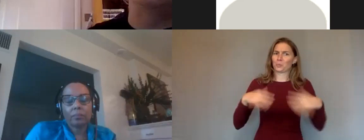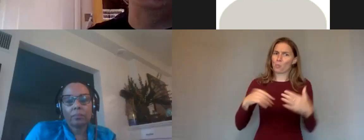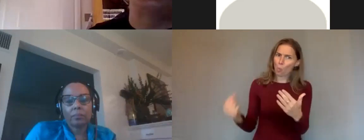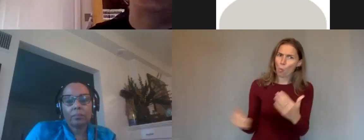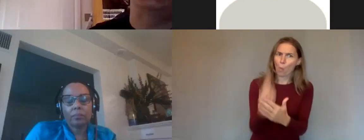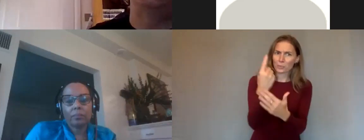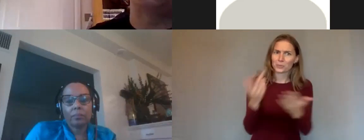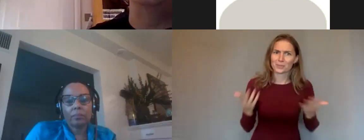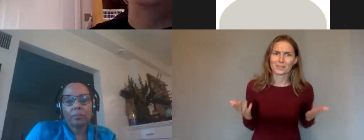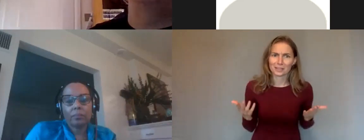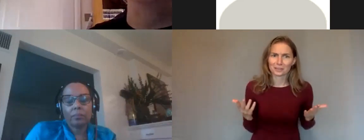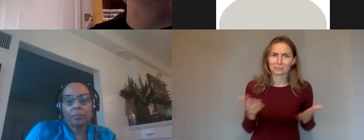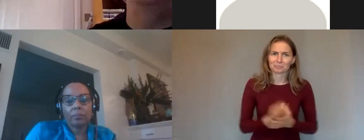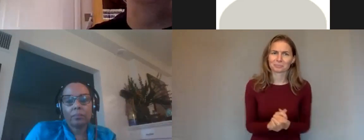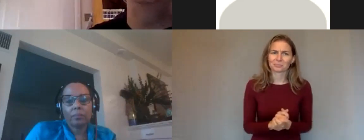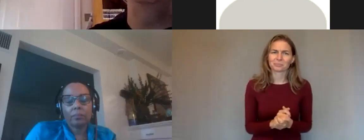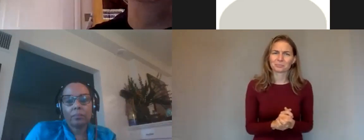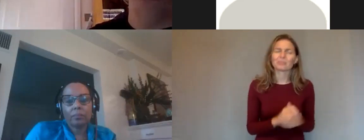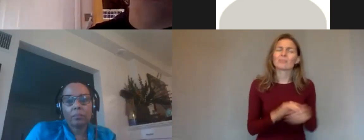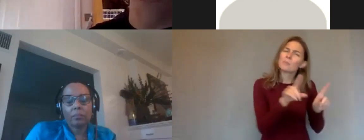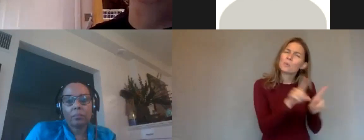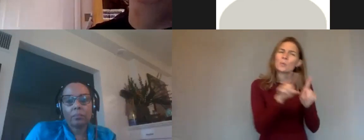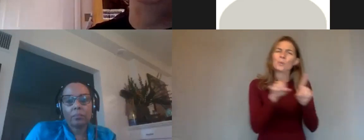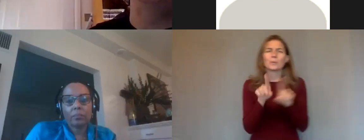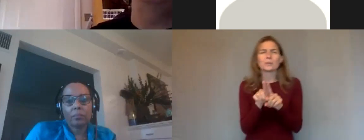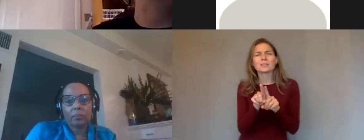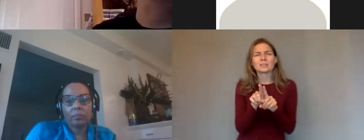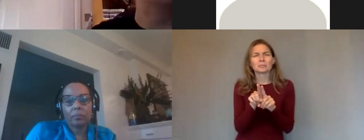The other is, I kind of just think about some very